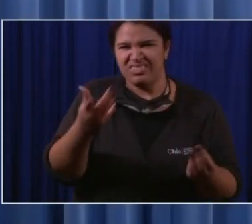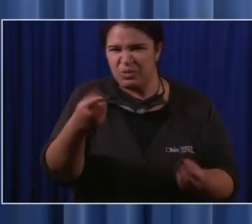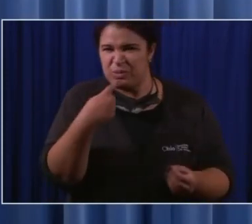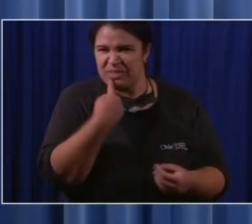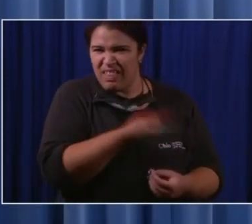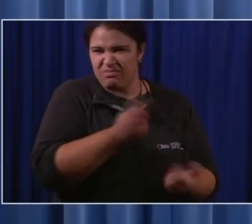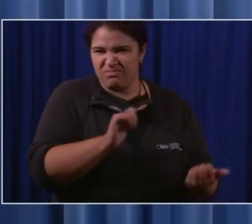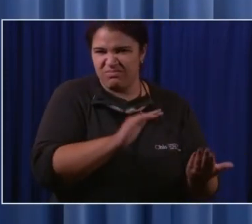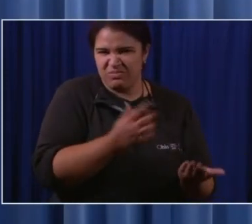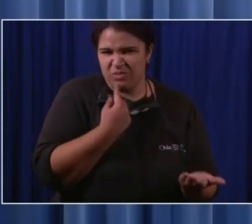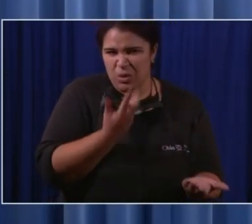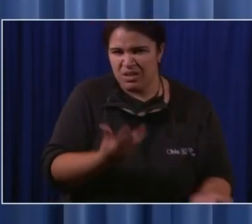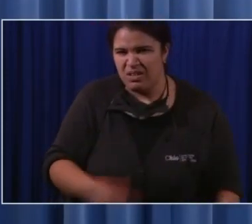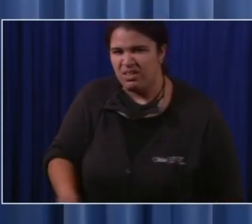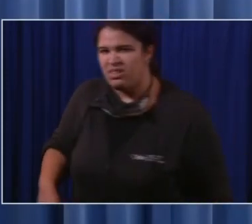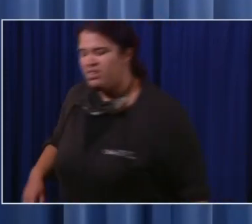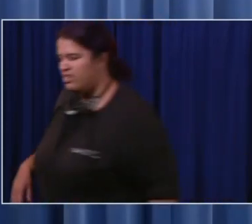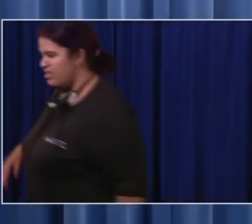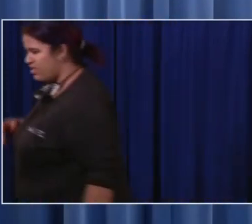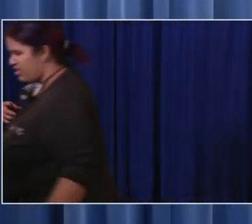The federal law requires,